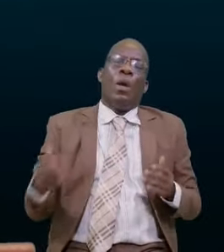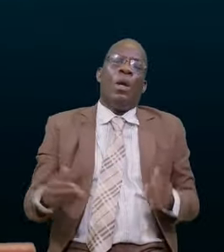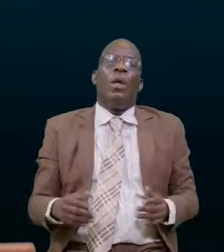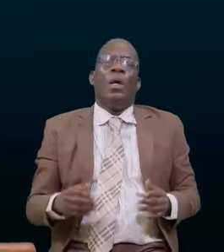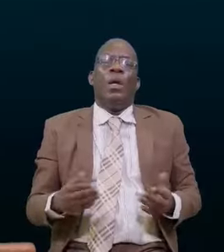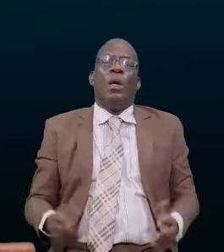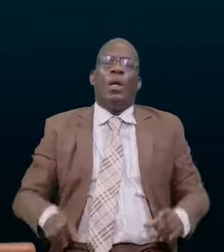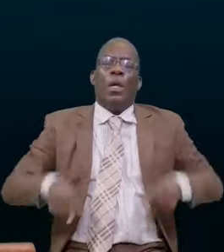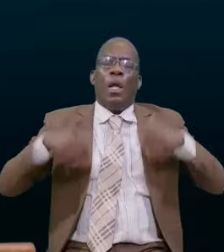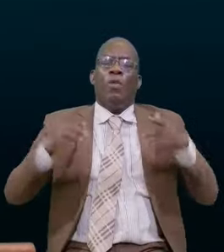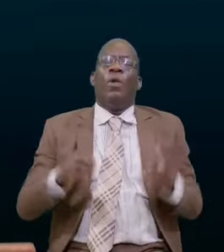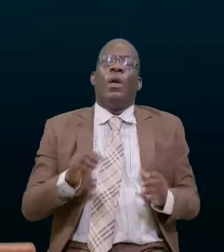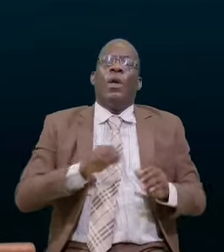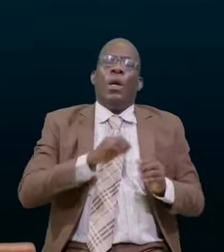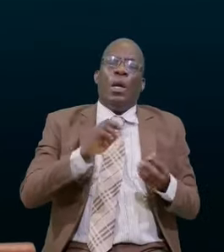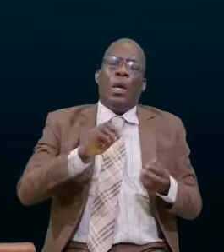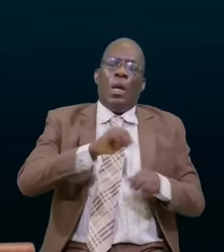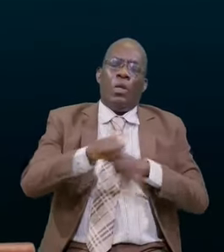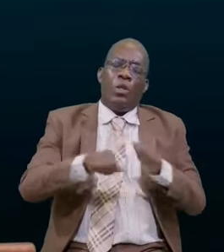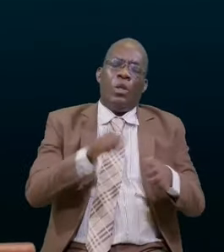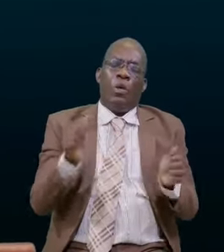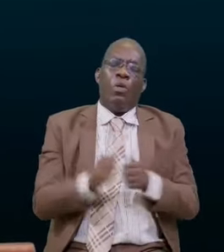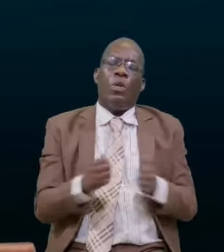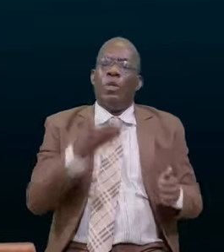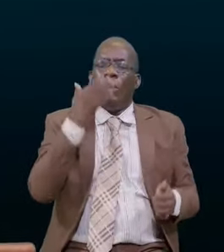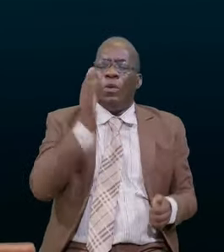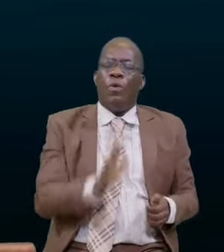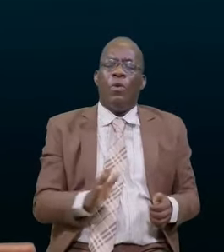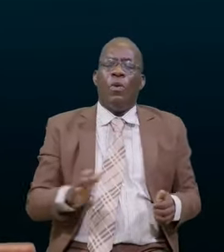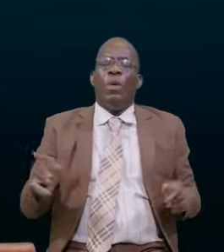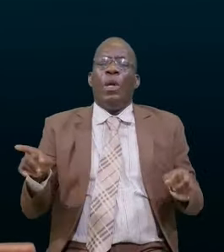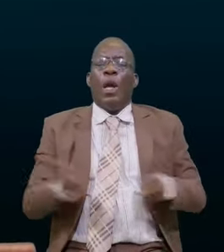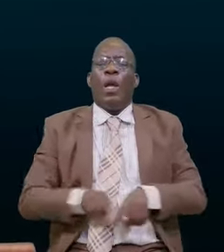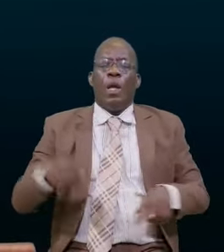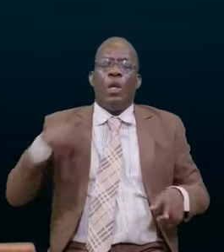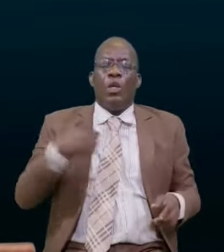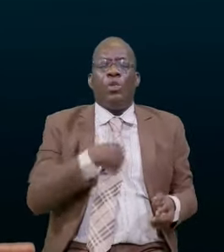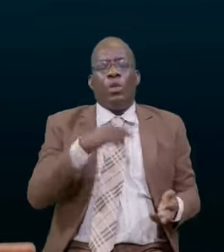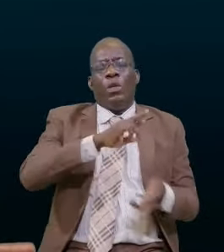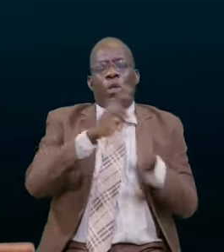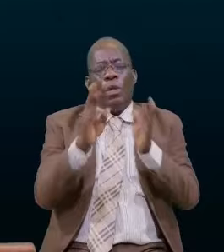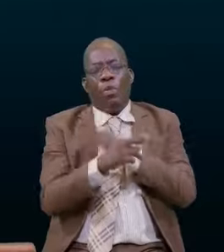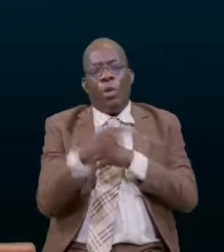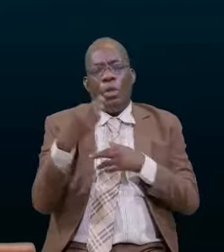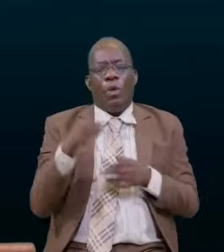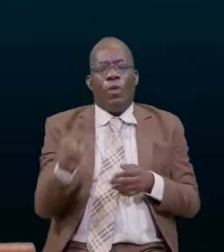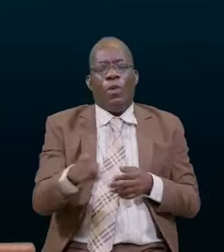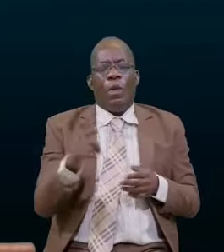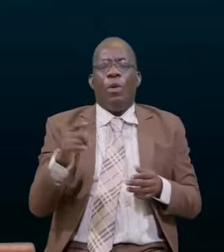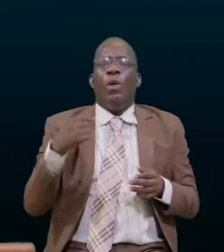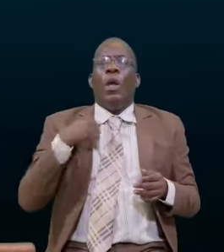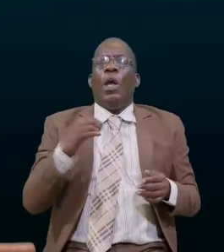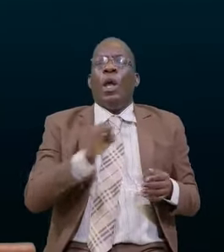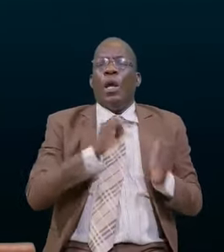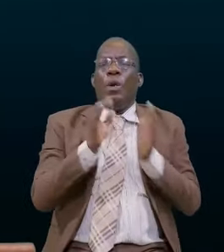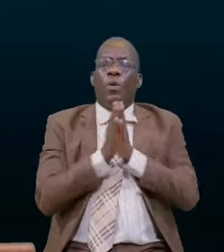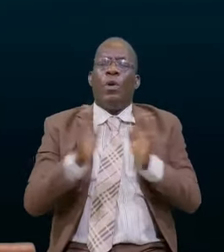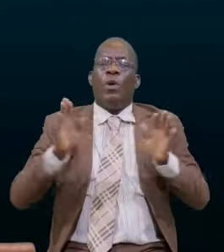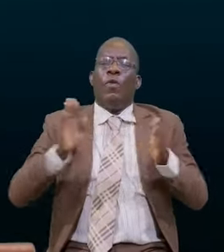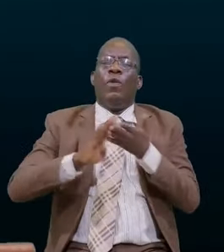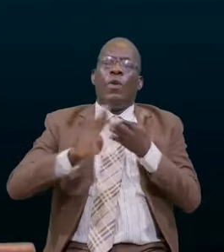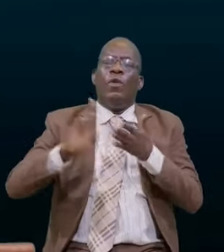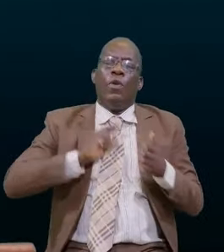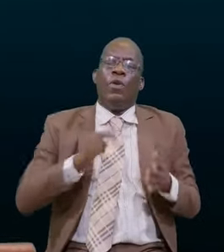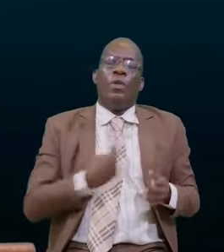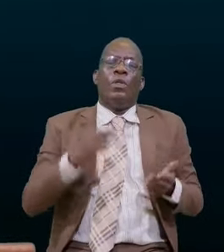evils that have defied us as we are repenting of them I pray that you forgive us in Jesus name come and cleanse us